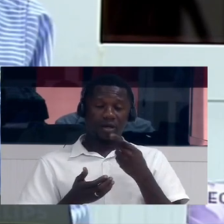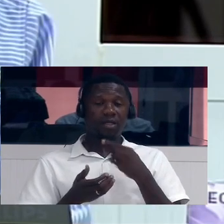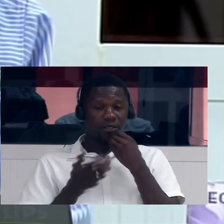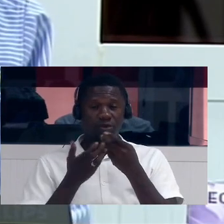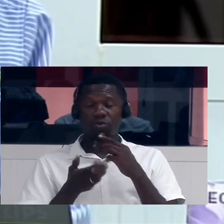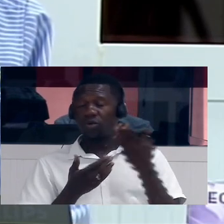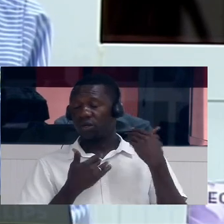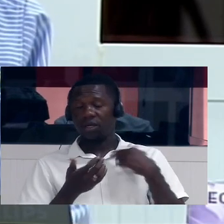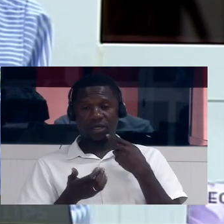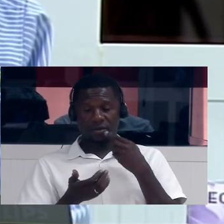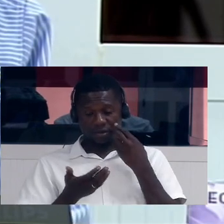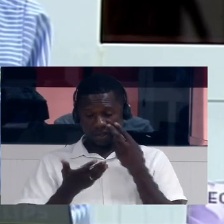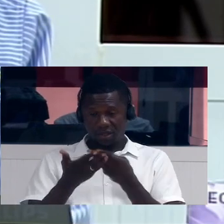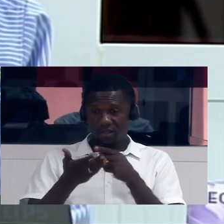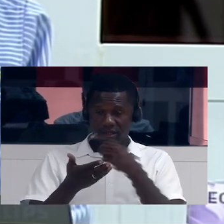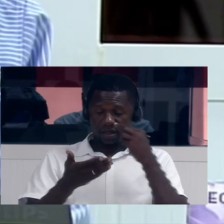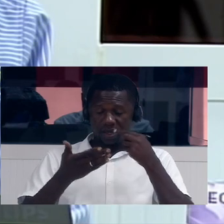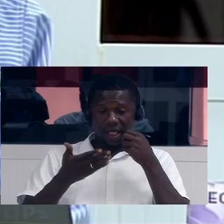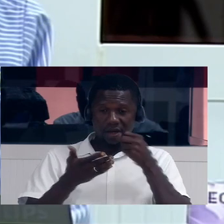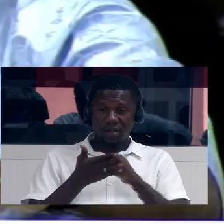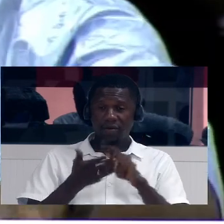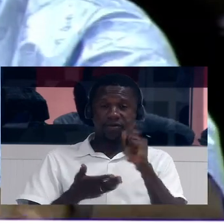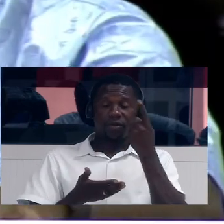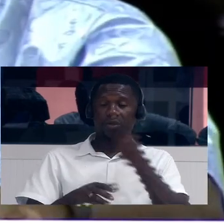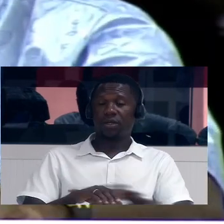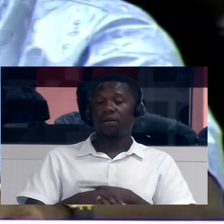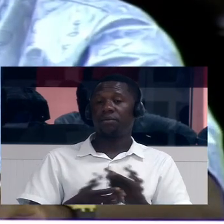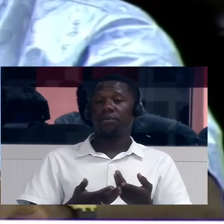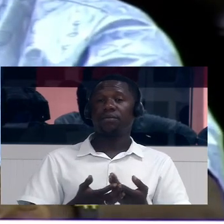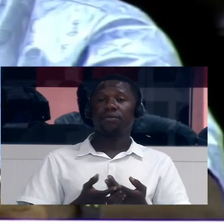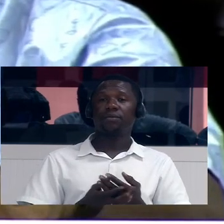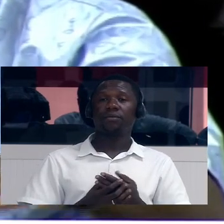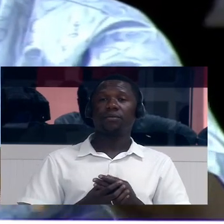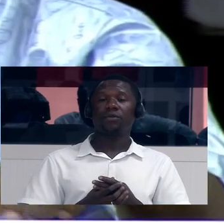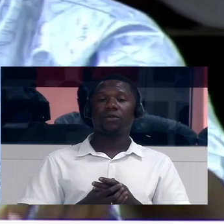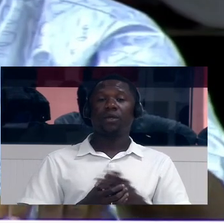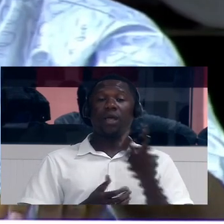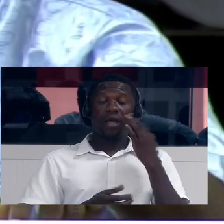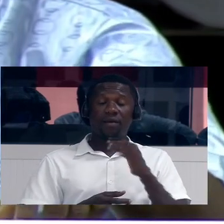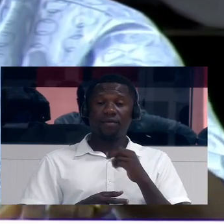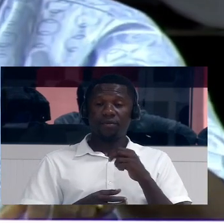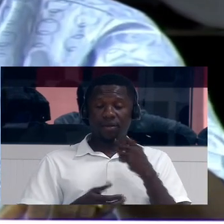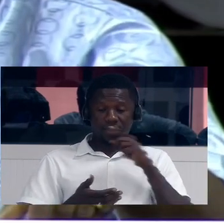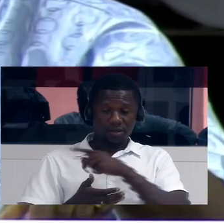letters for the first time. But if at all these letters were